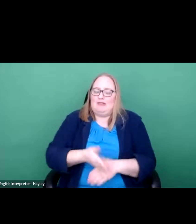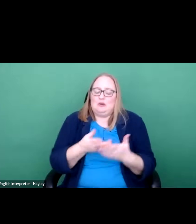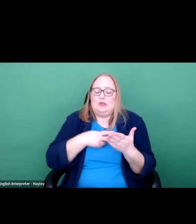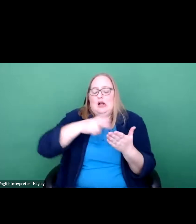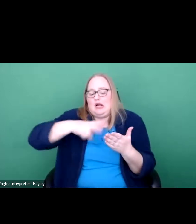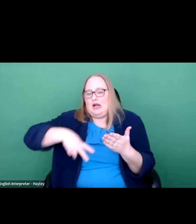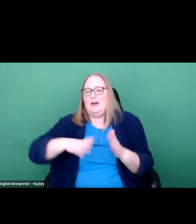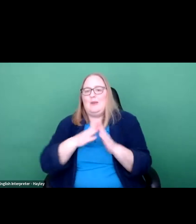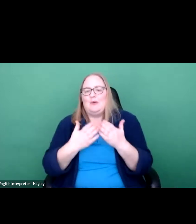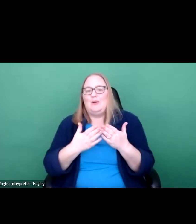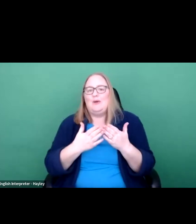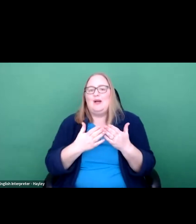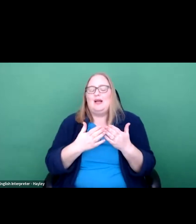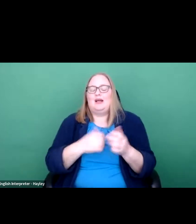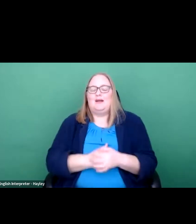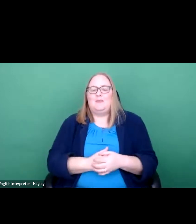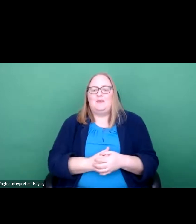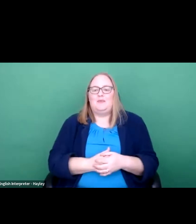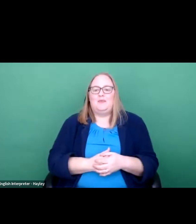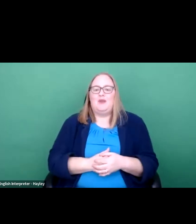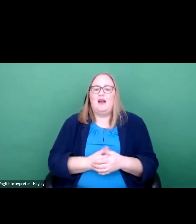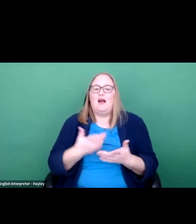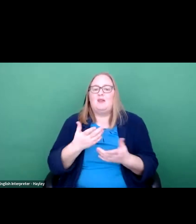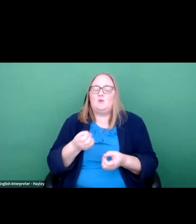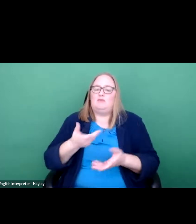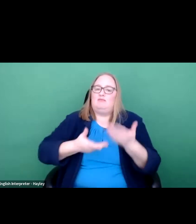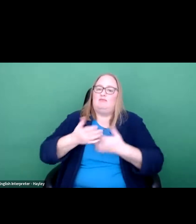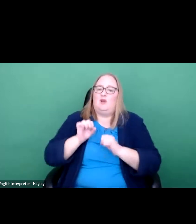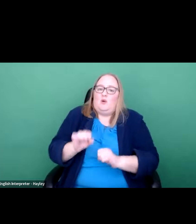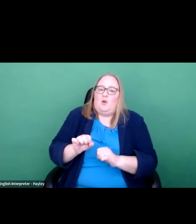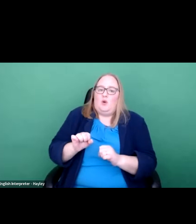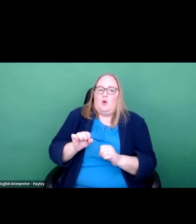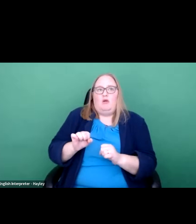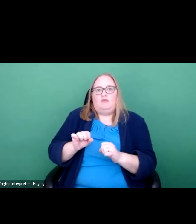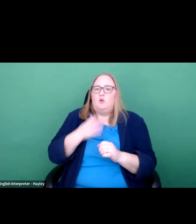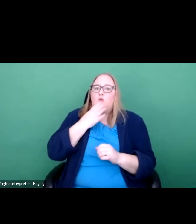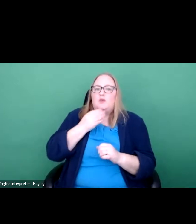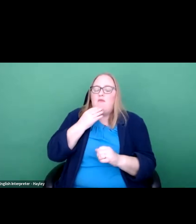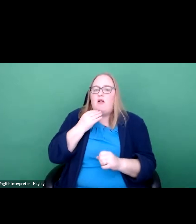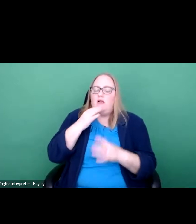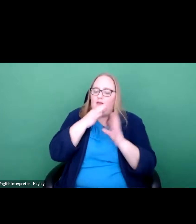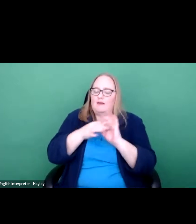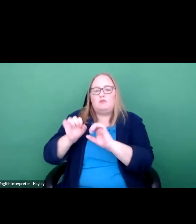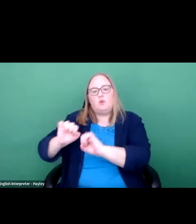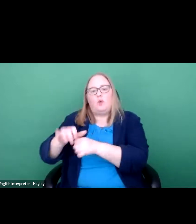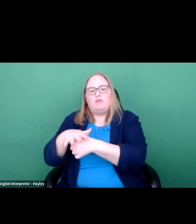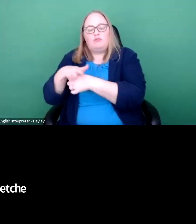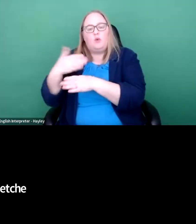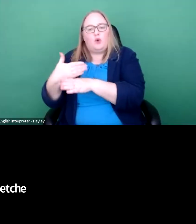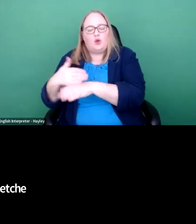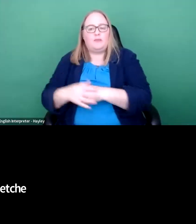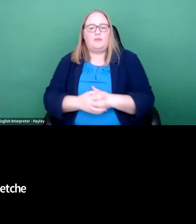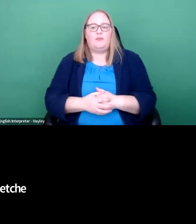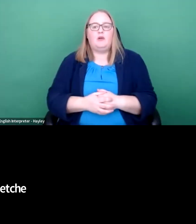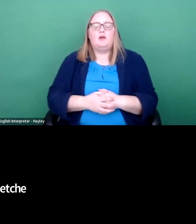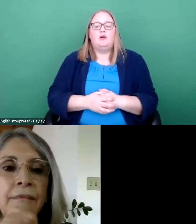what was useful as well for you from your respective fields. I think I'll respond to Marta's comment on the